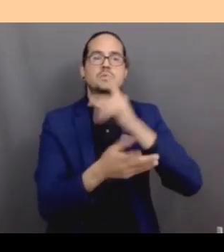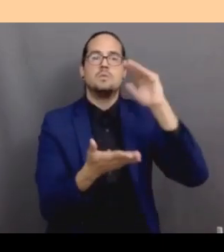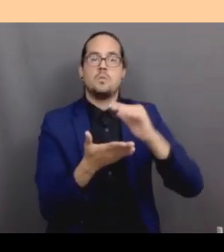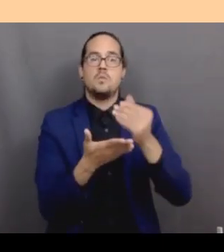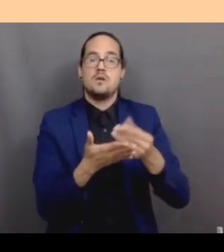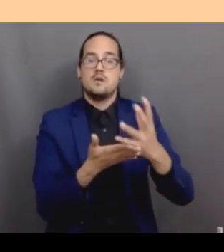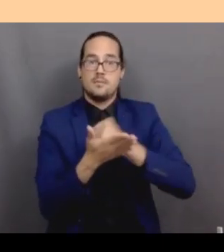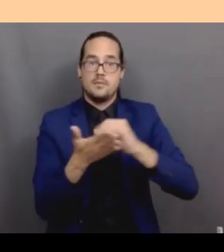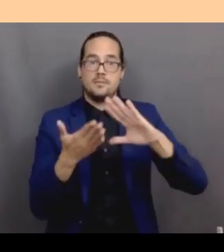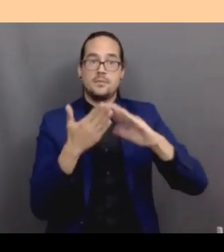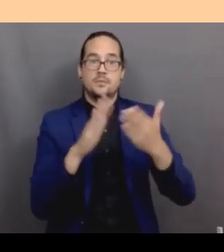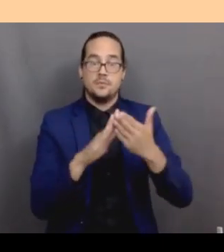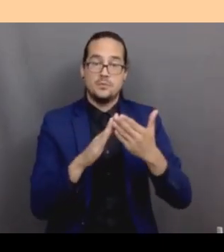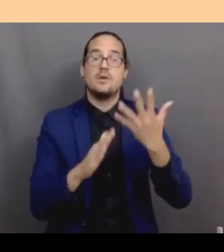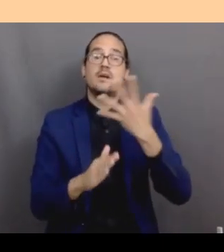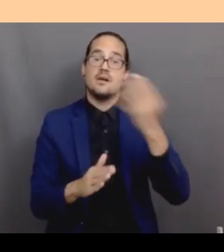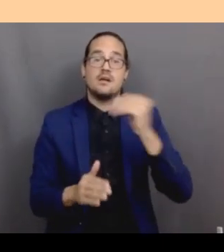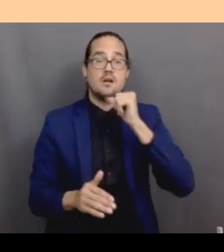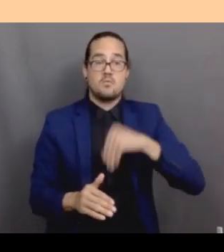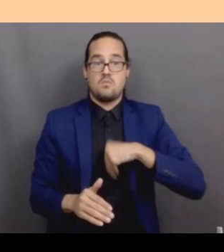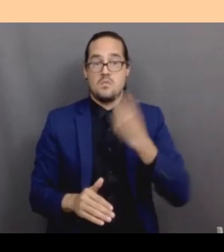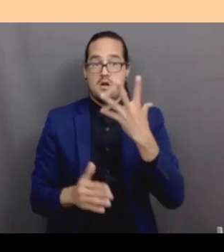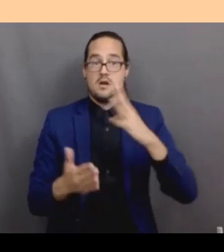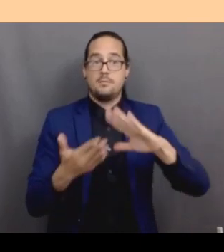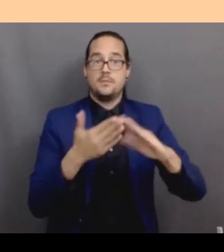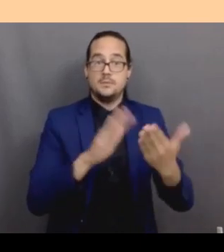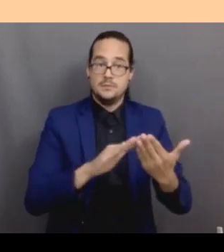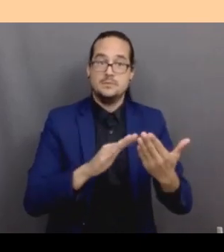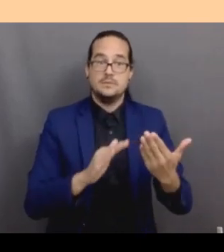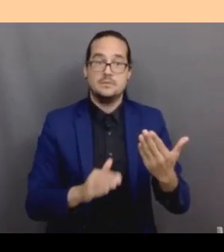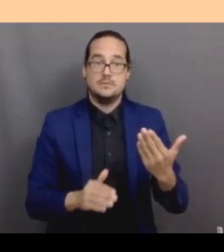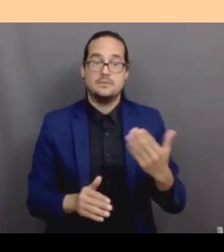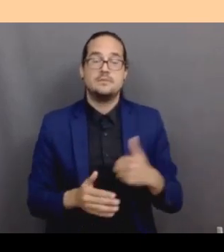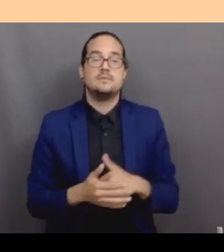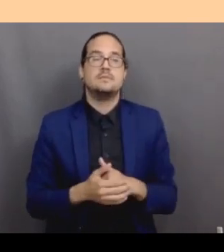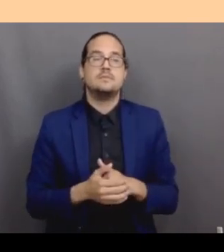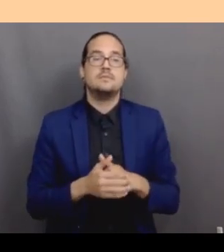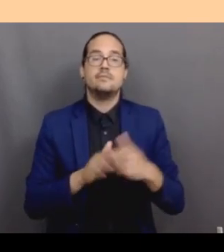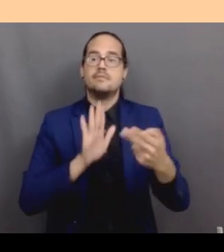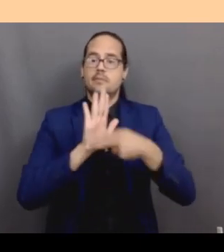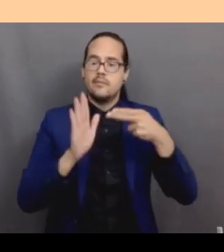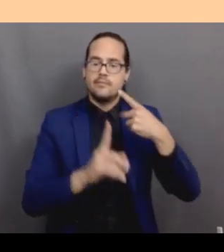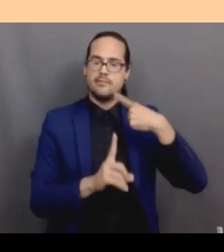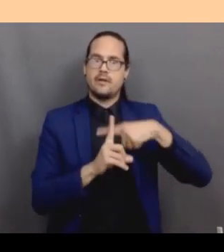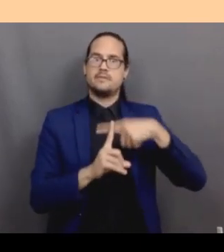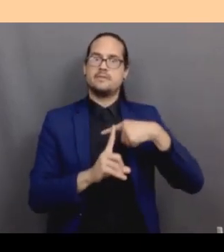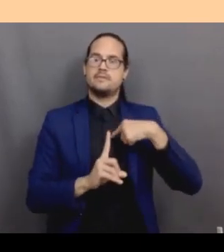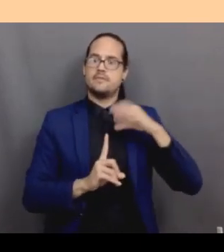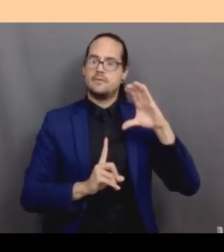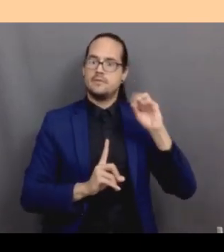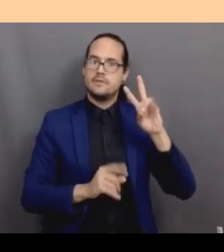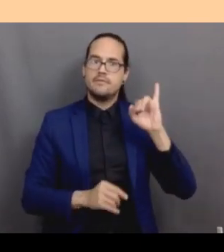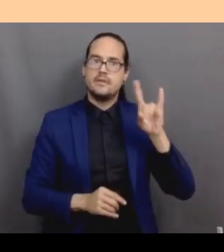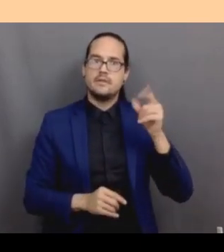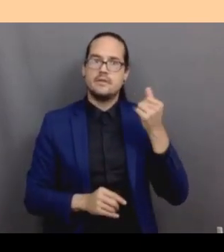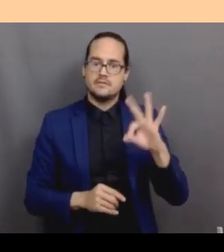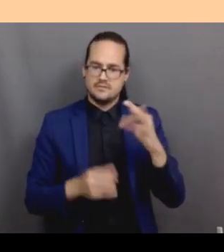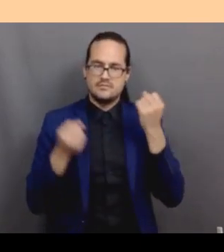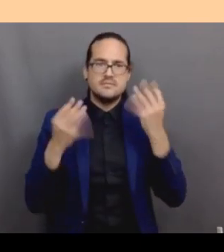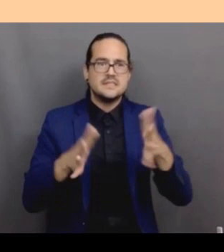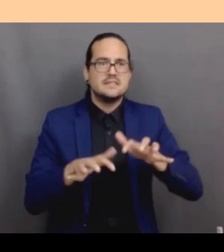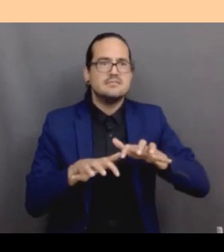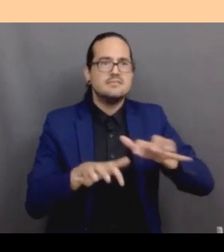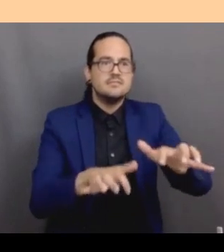COVID-19. And that's because we see a lot of our low-income workers, those who are essential workers, for example, working in our grocery stores or as home health care